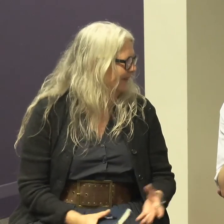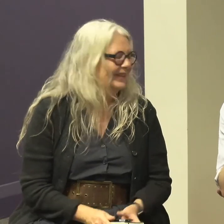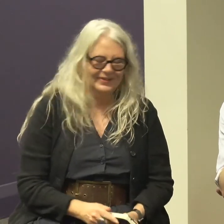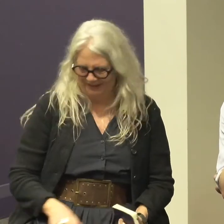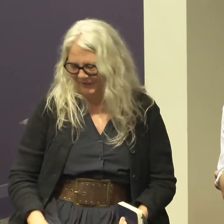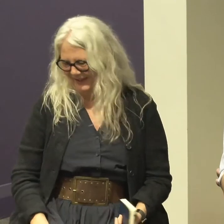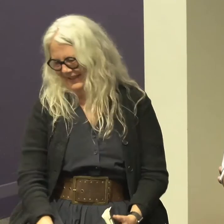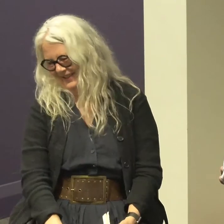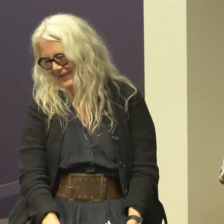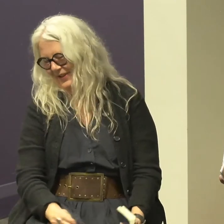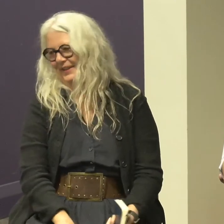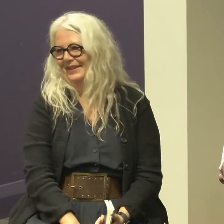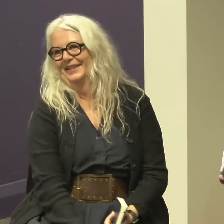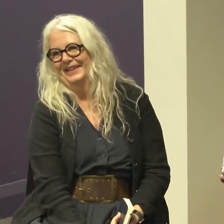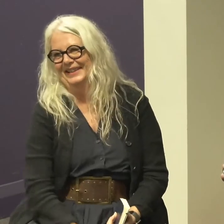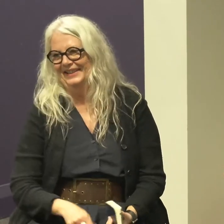probably pass out if I think about it too hard.